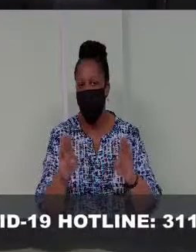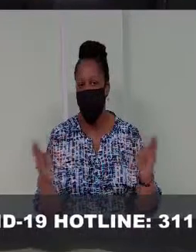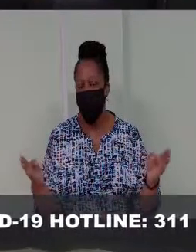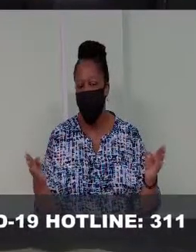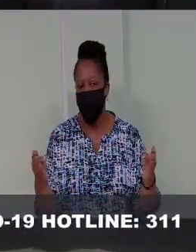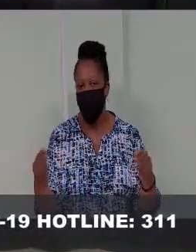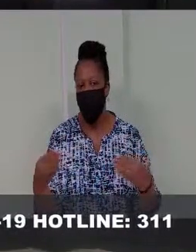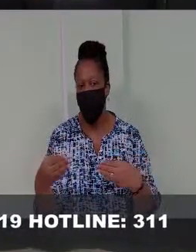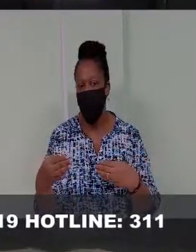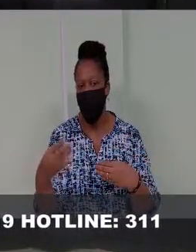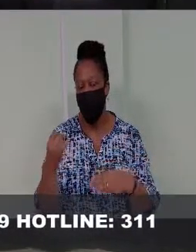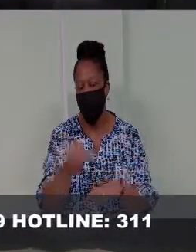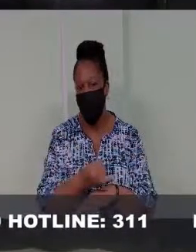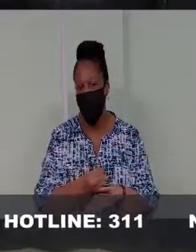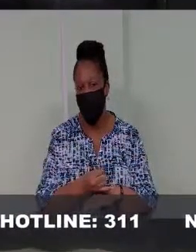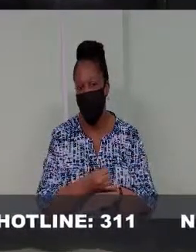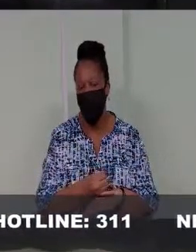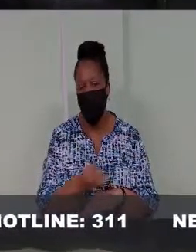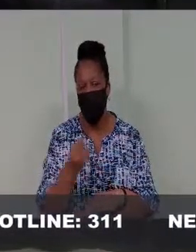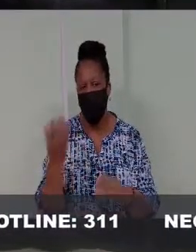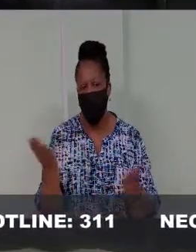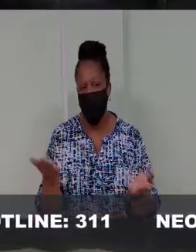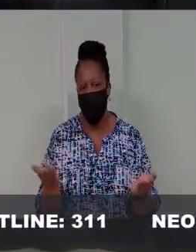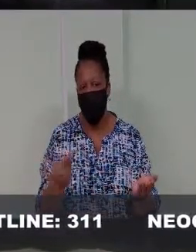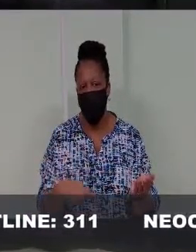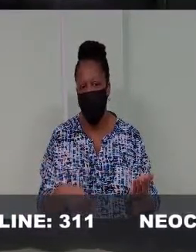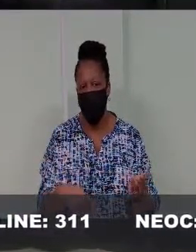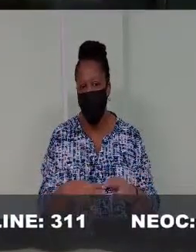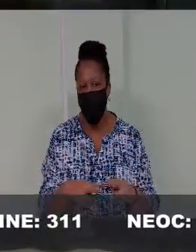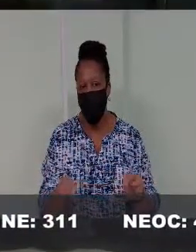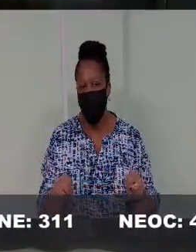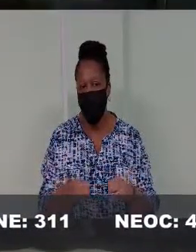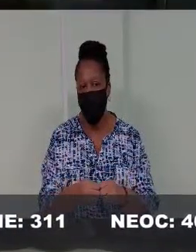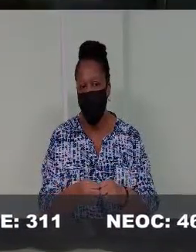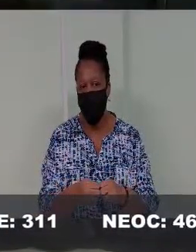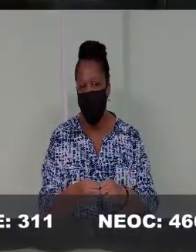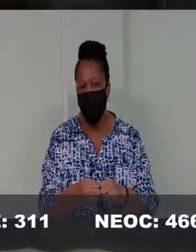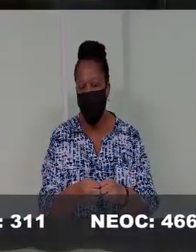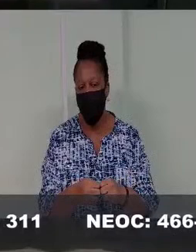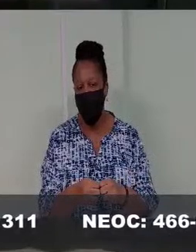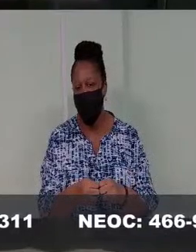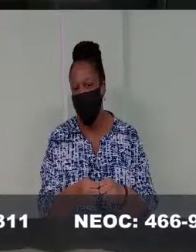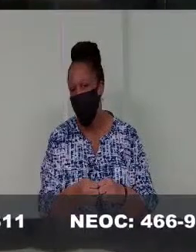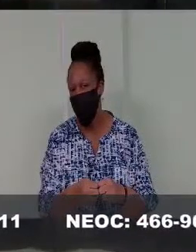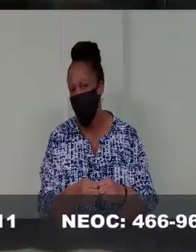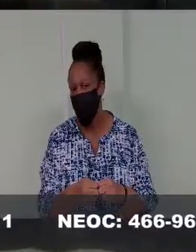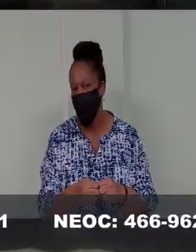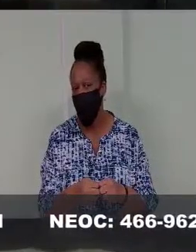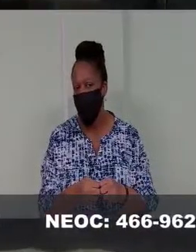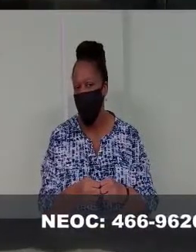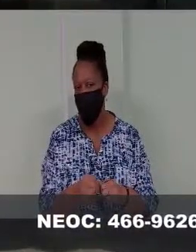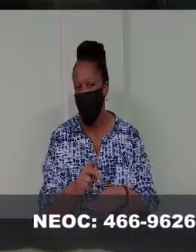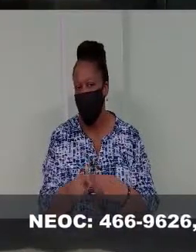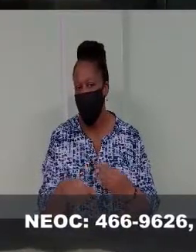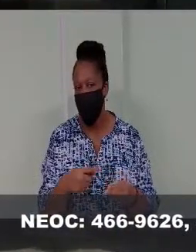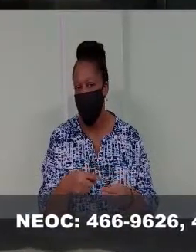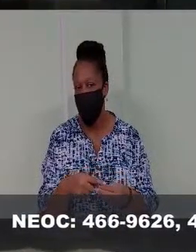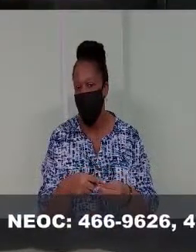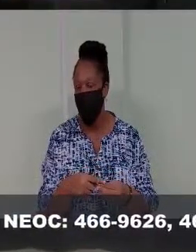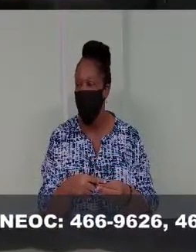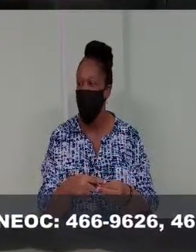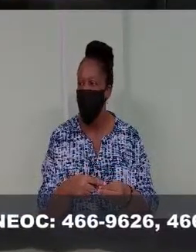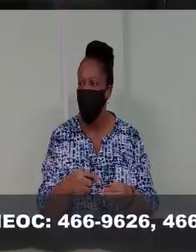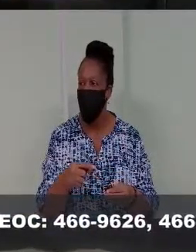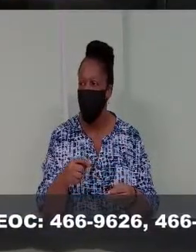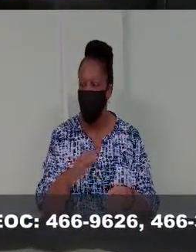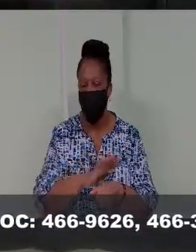our local situation here in St. Kitts and Nevis as it regards to the coronavirus or the present pandemic that